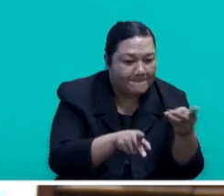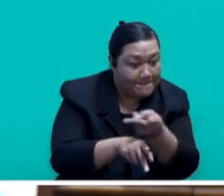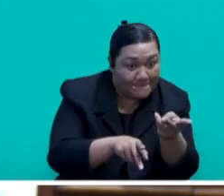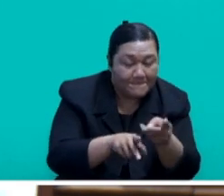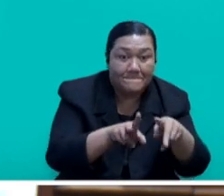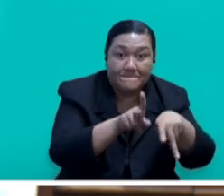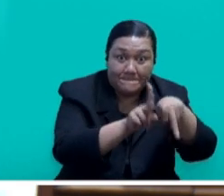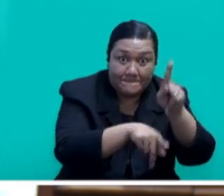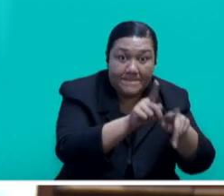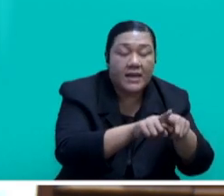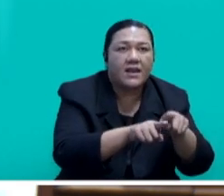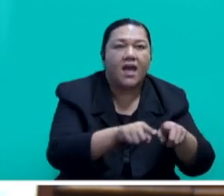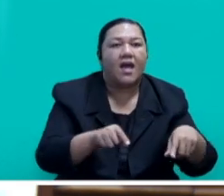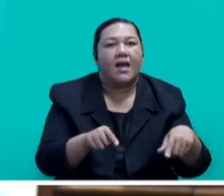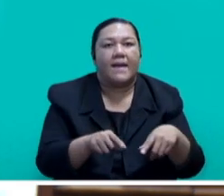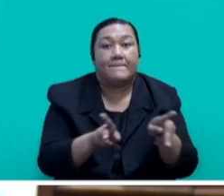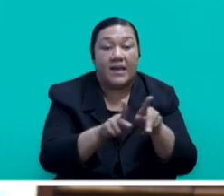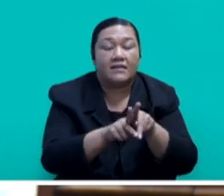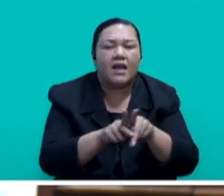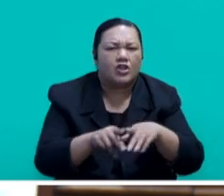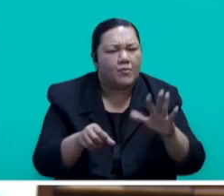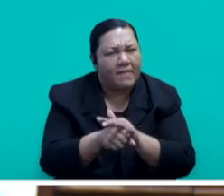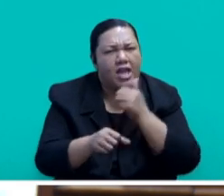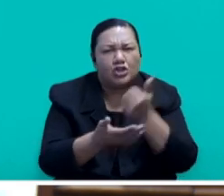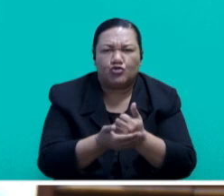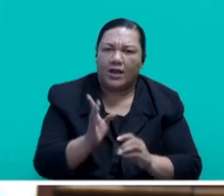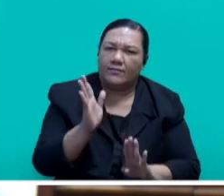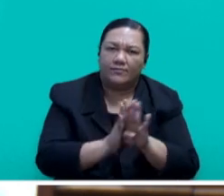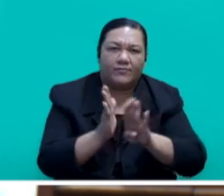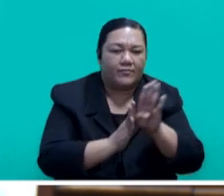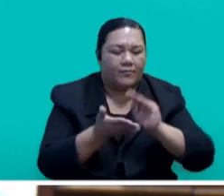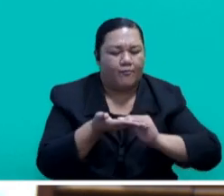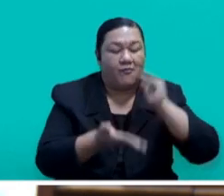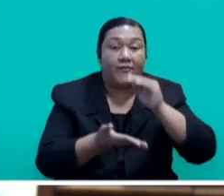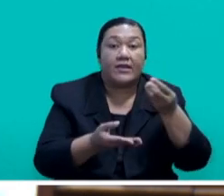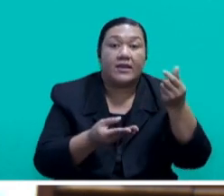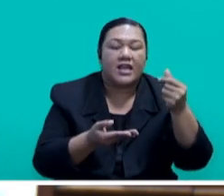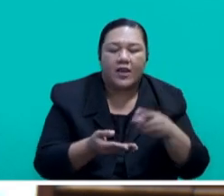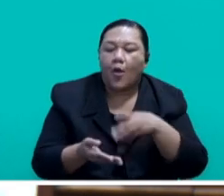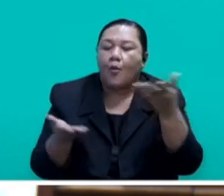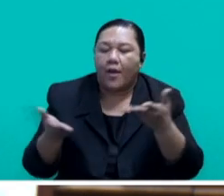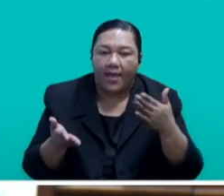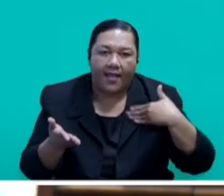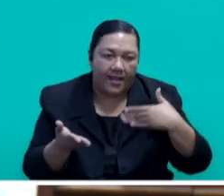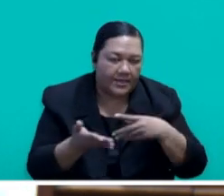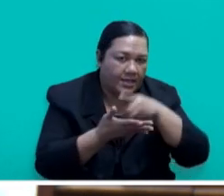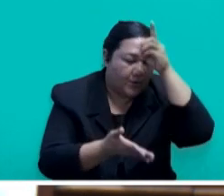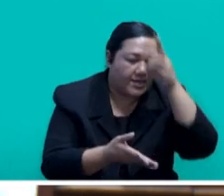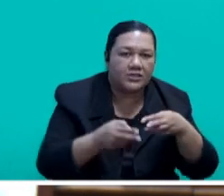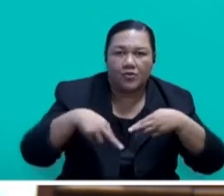the improvement of basic infrastructure, including health and education facilities,